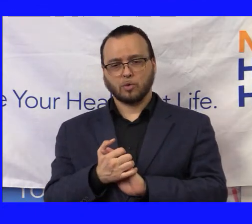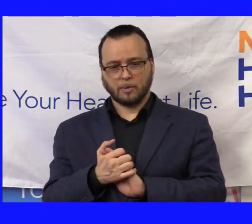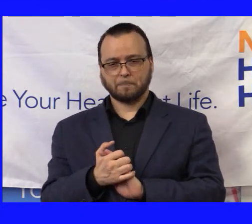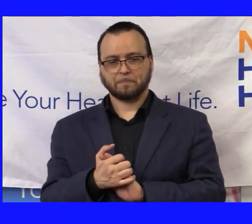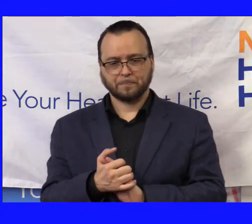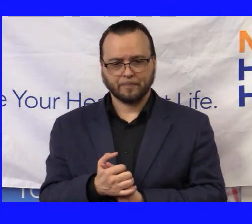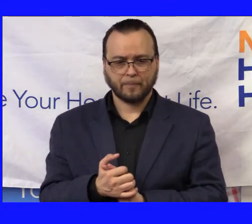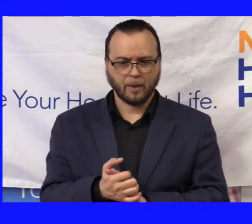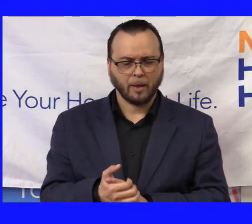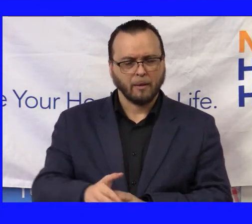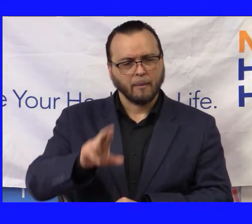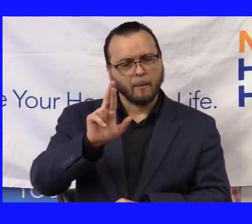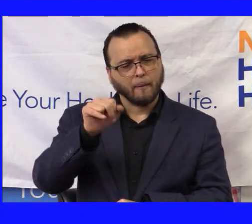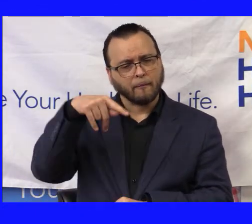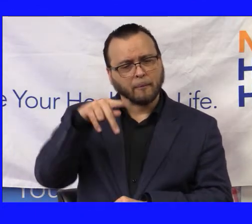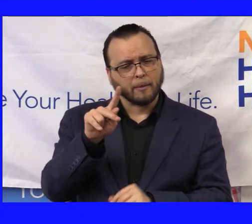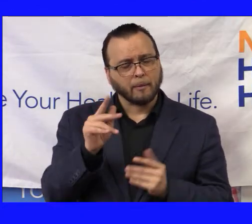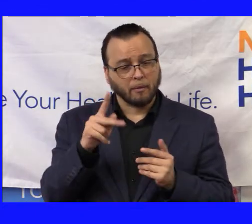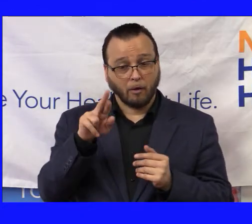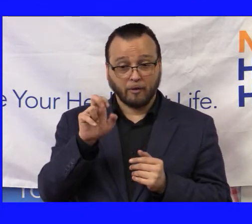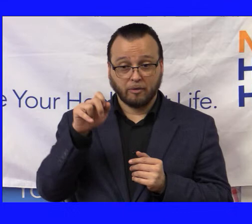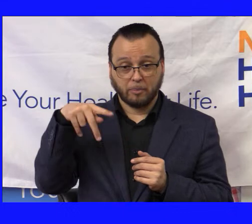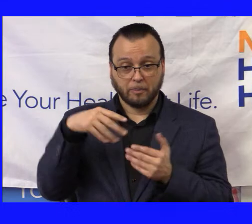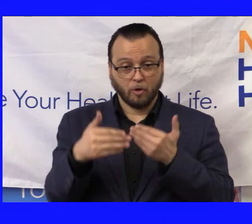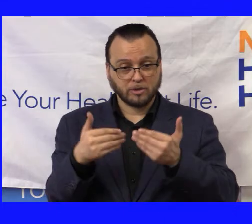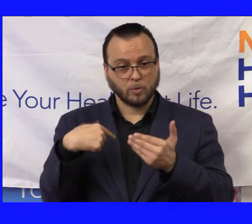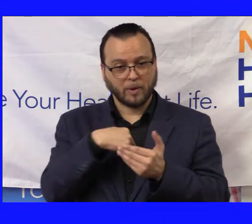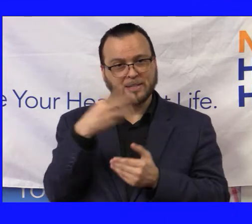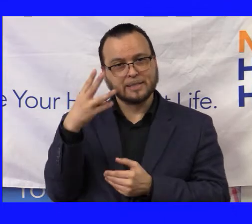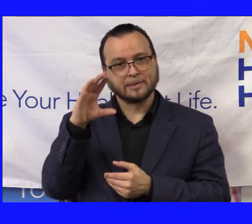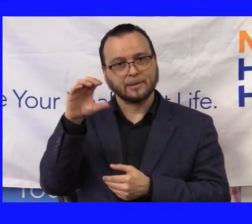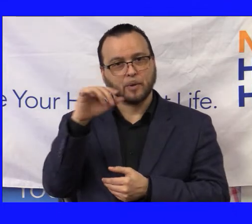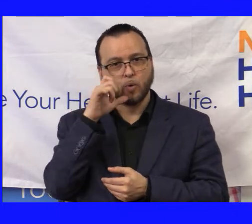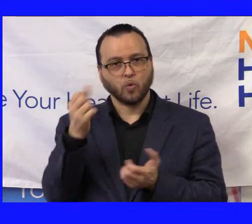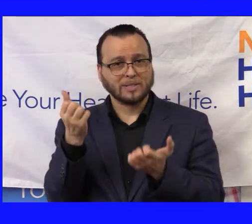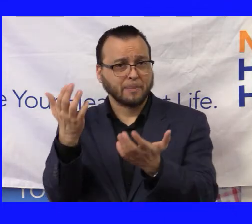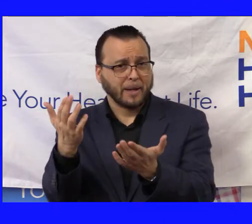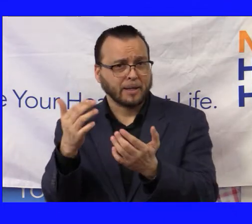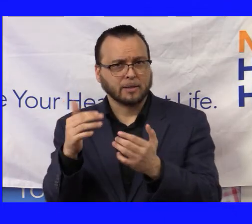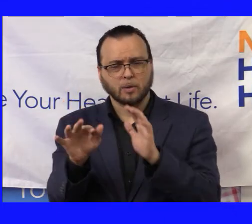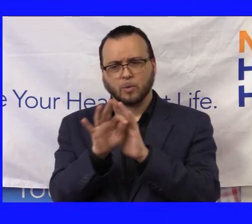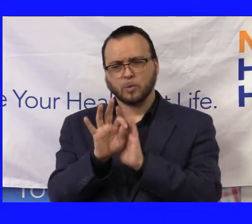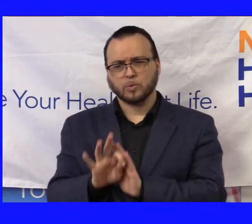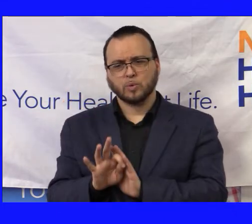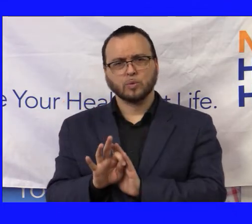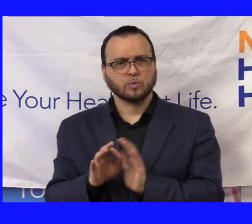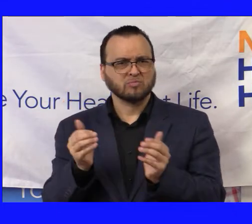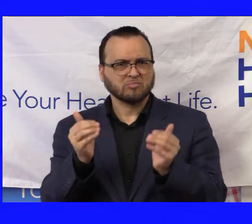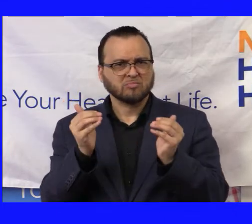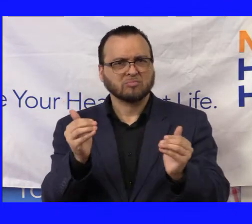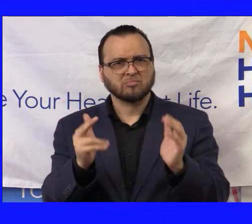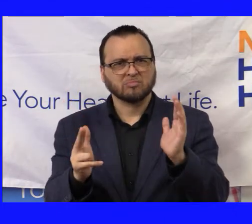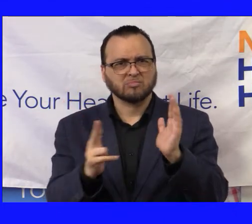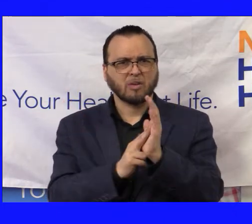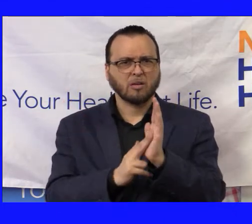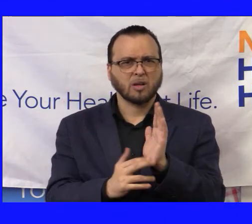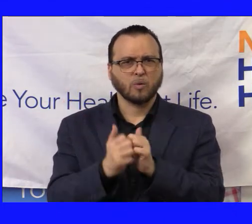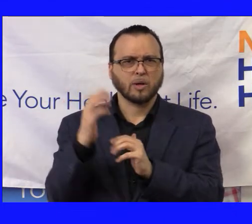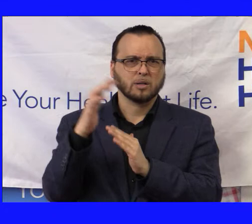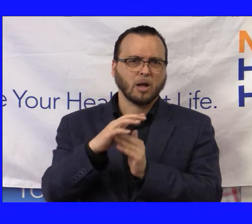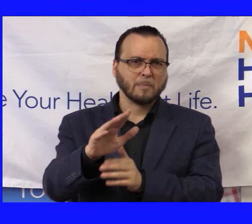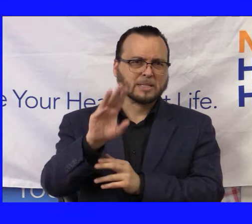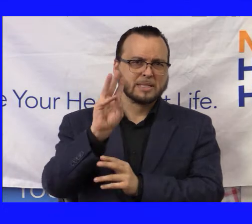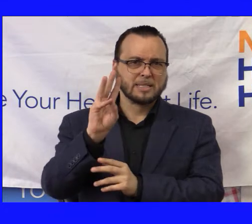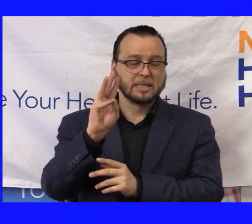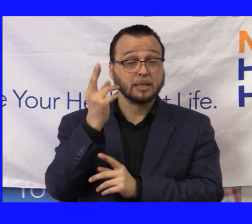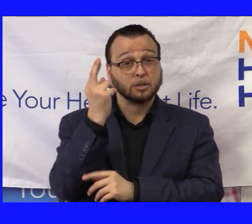RFP process, we had 16 firms that submitted, and we chose to go into contract with the top 6,